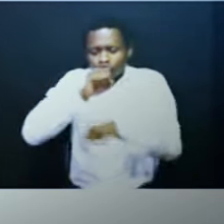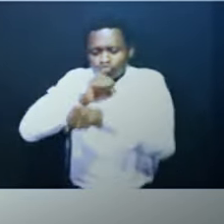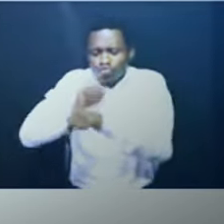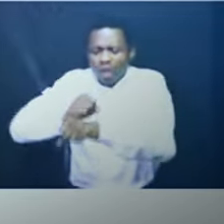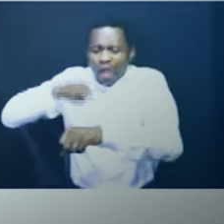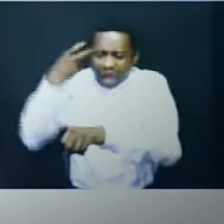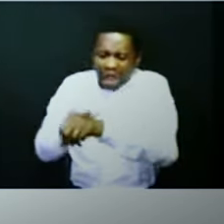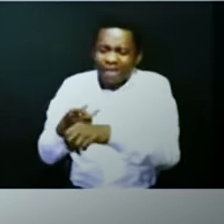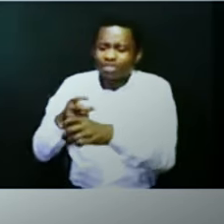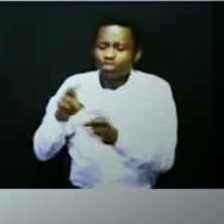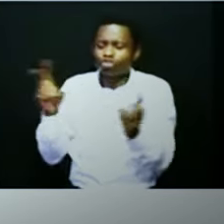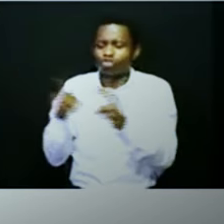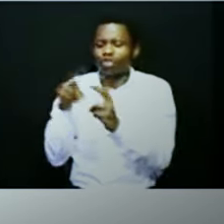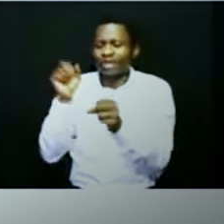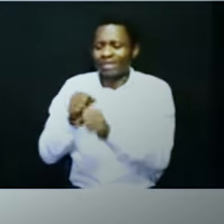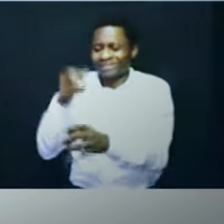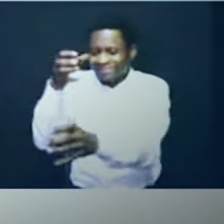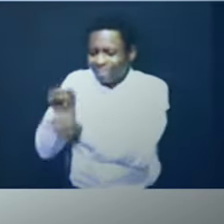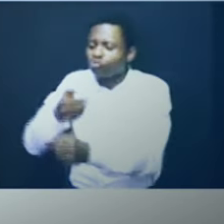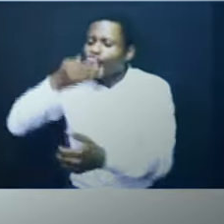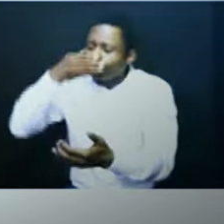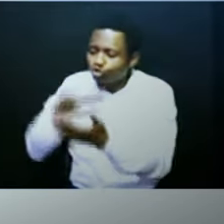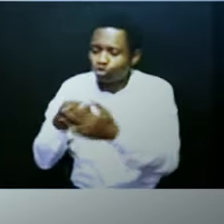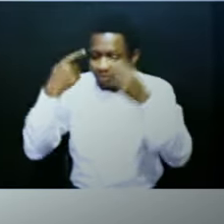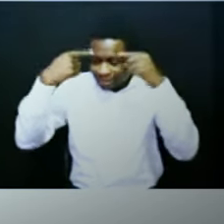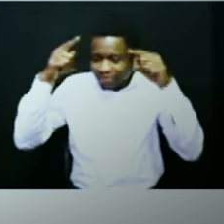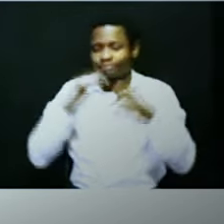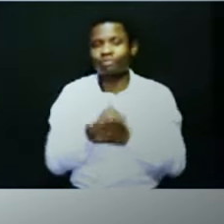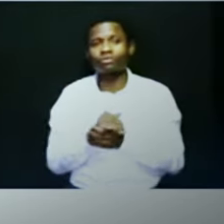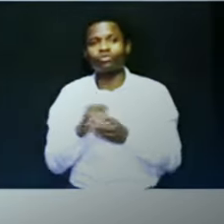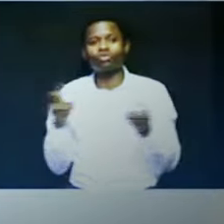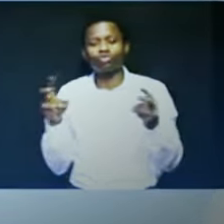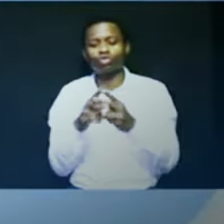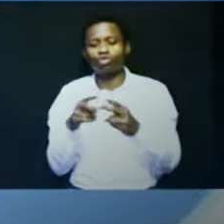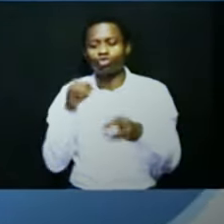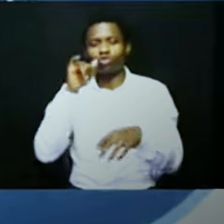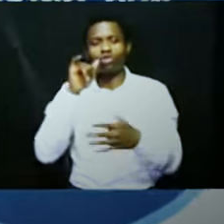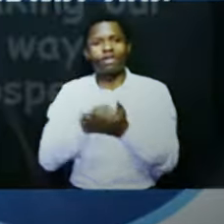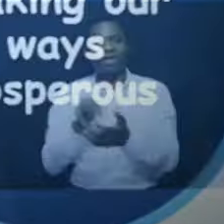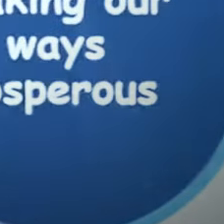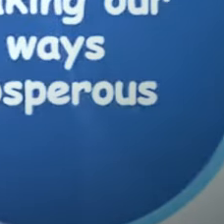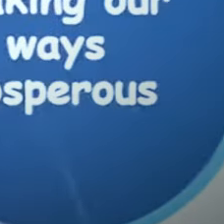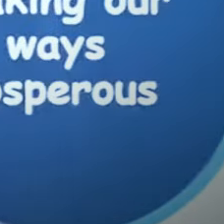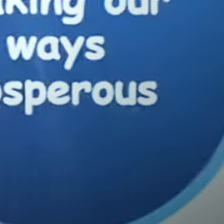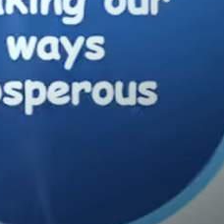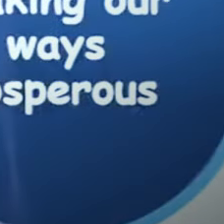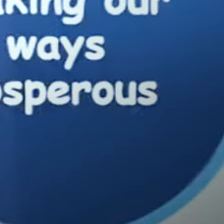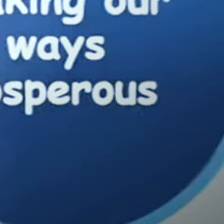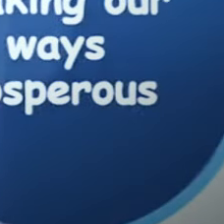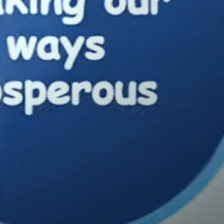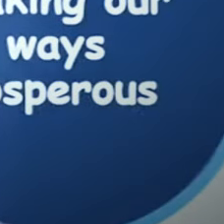success. Making our ways prosperous.